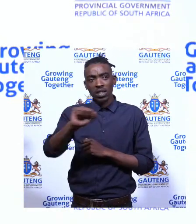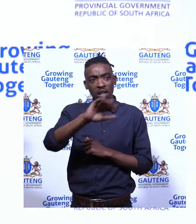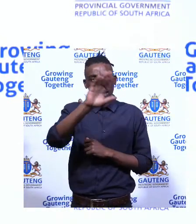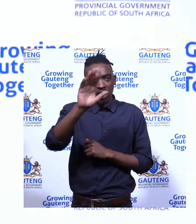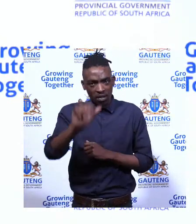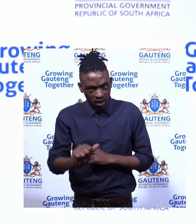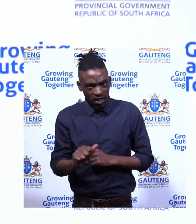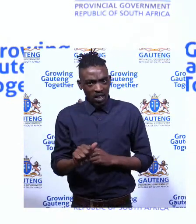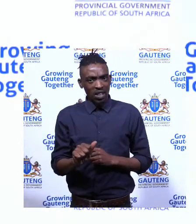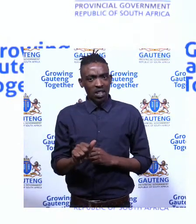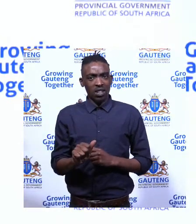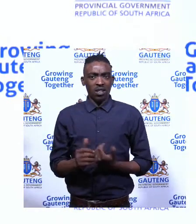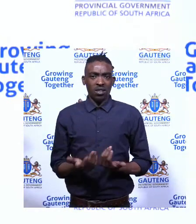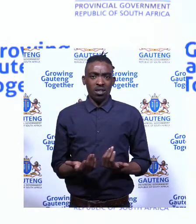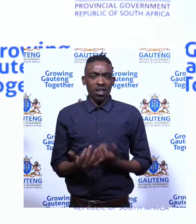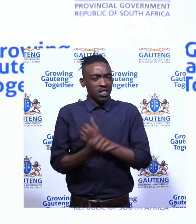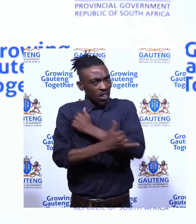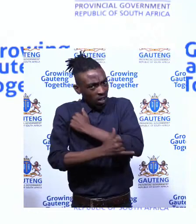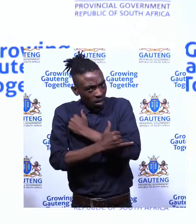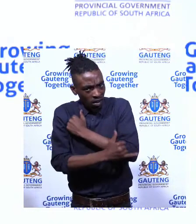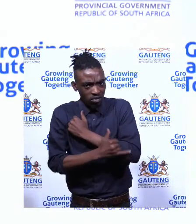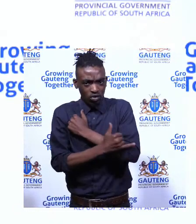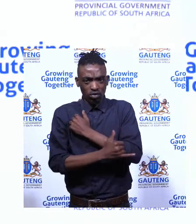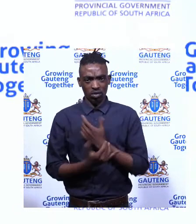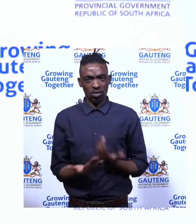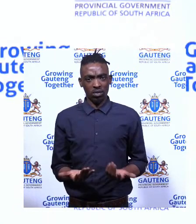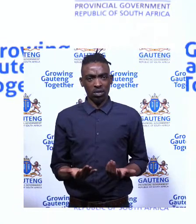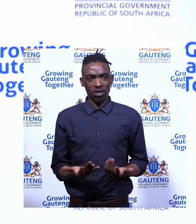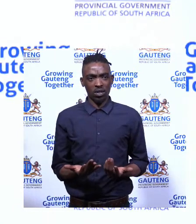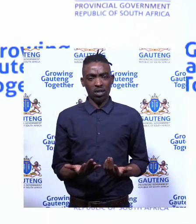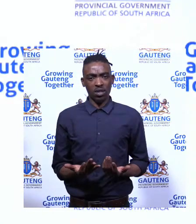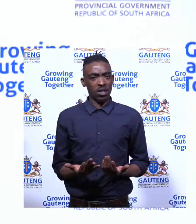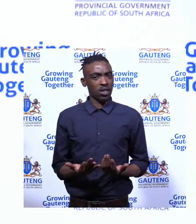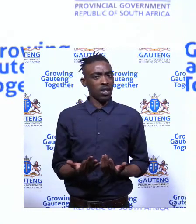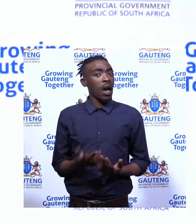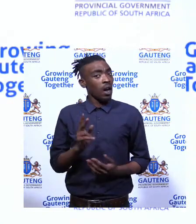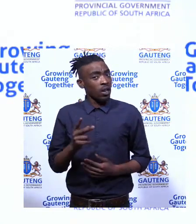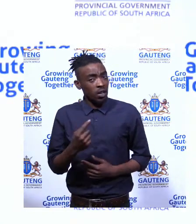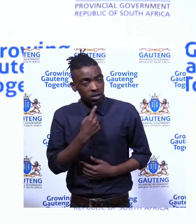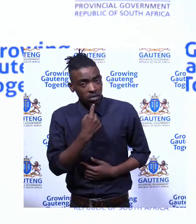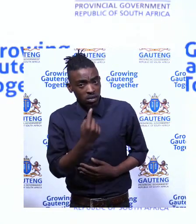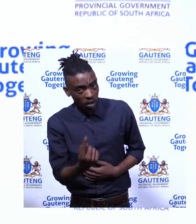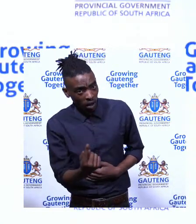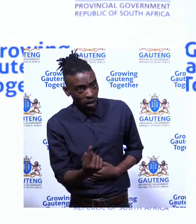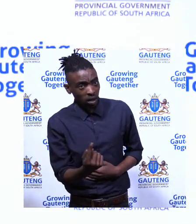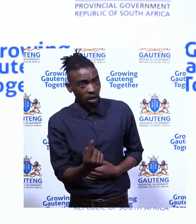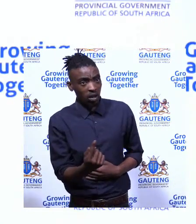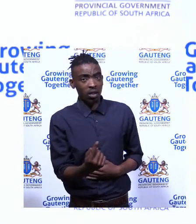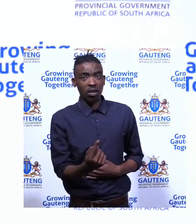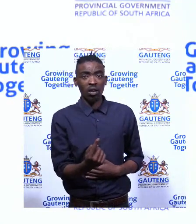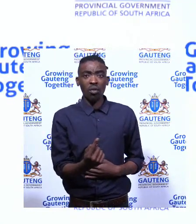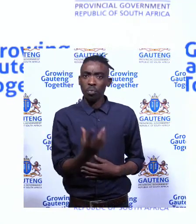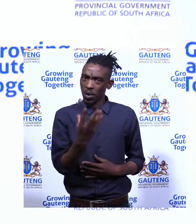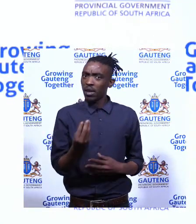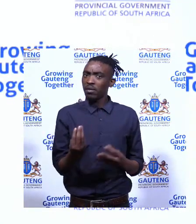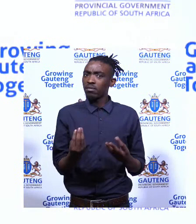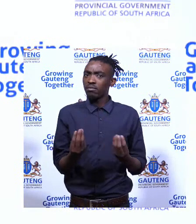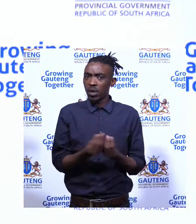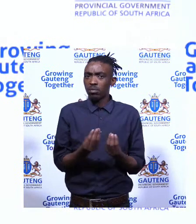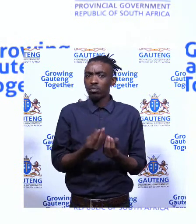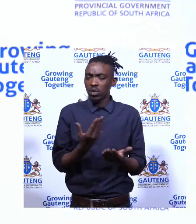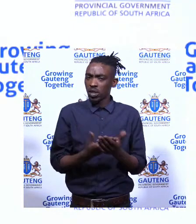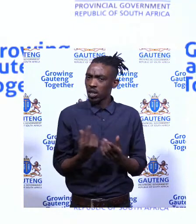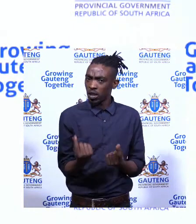And also to say to ourselves, there is something that we can do to prevent this